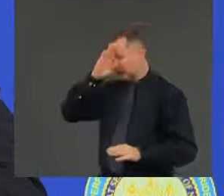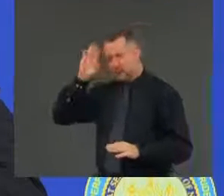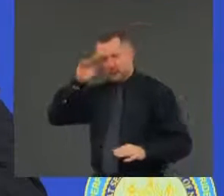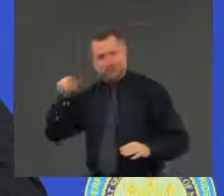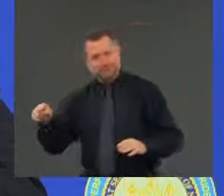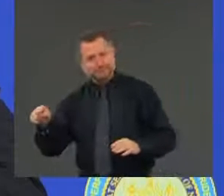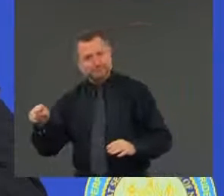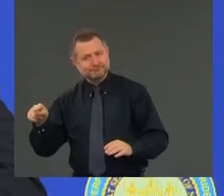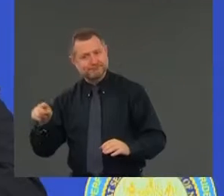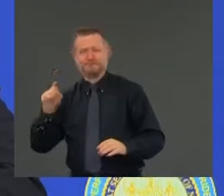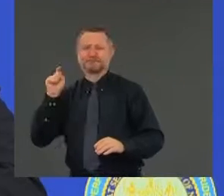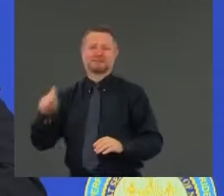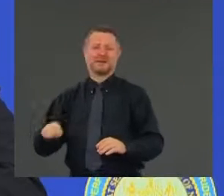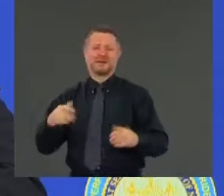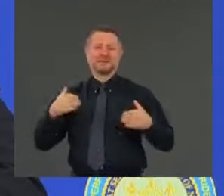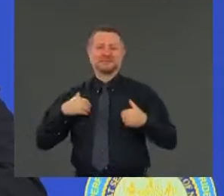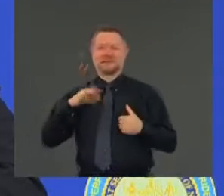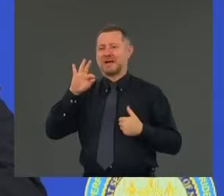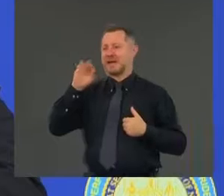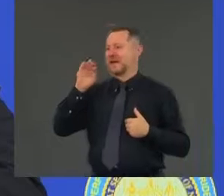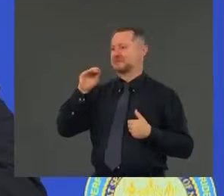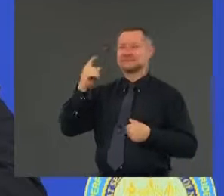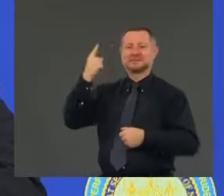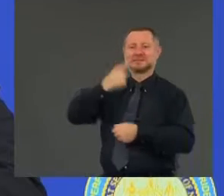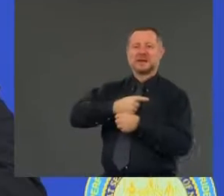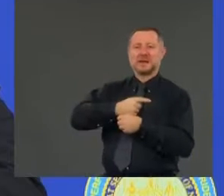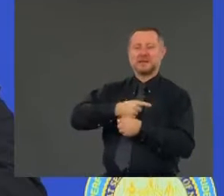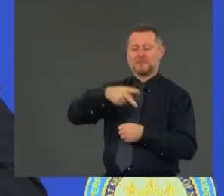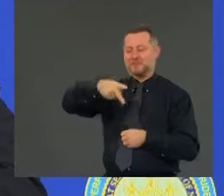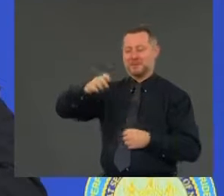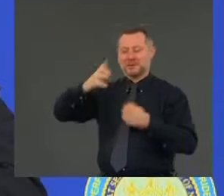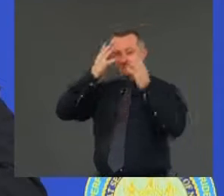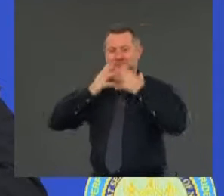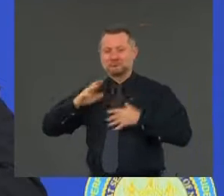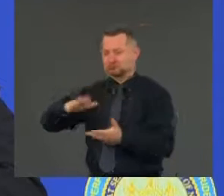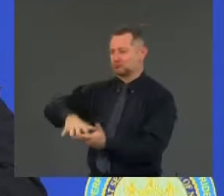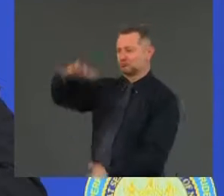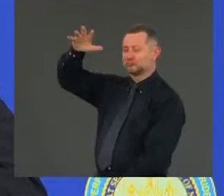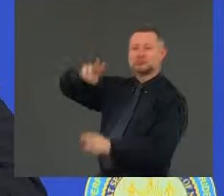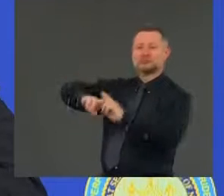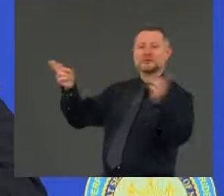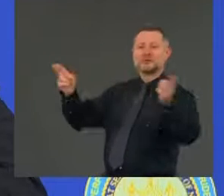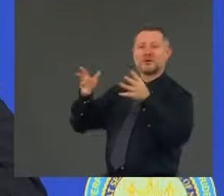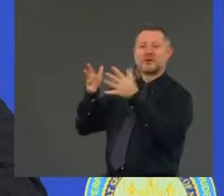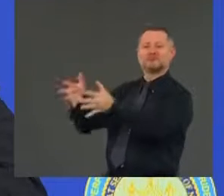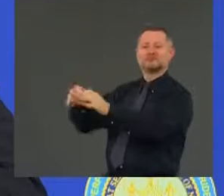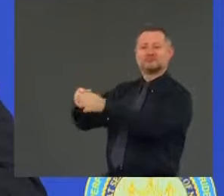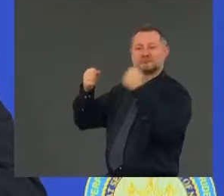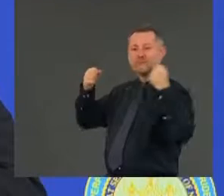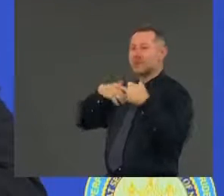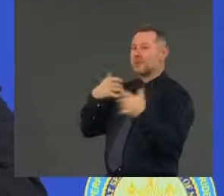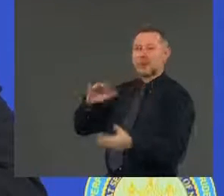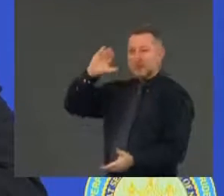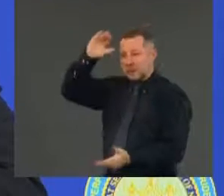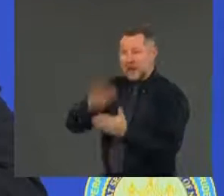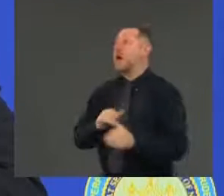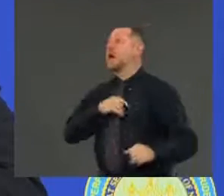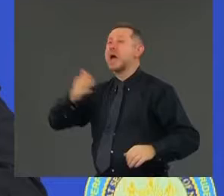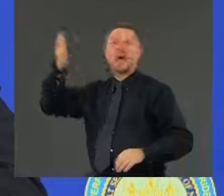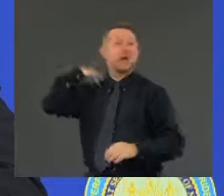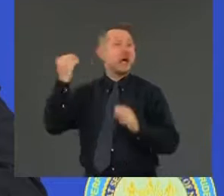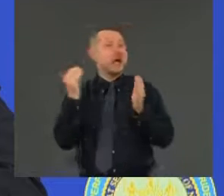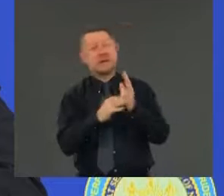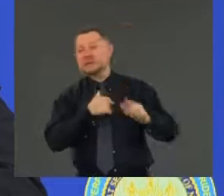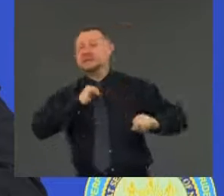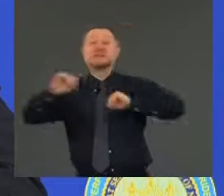We're not going through that can't find the mask crazy scramble again, right? All